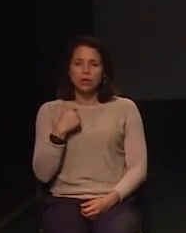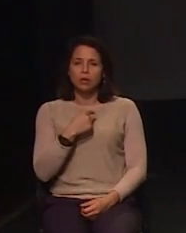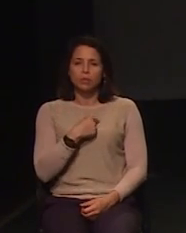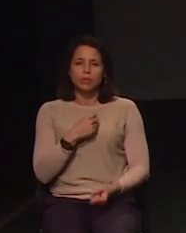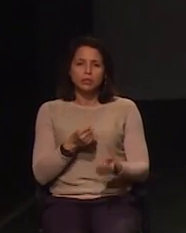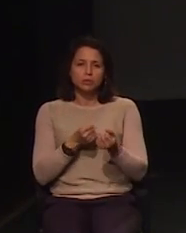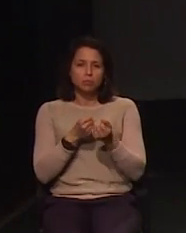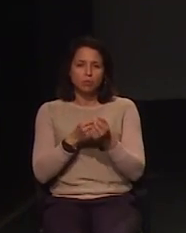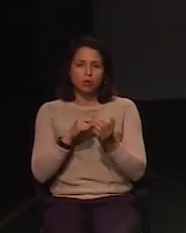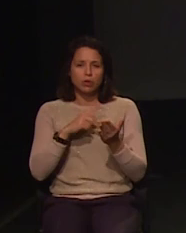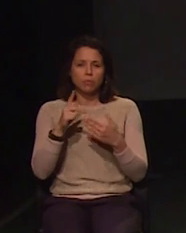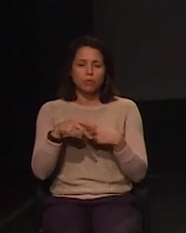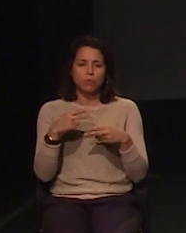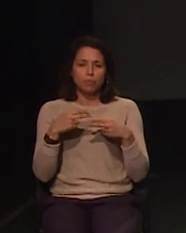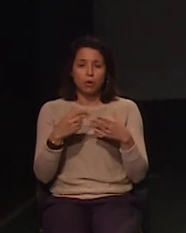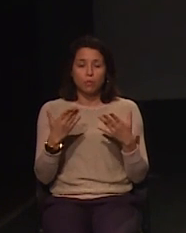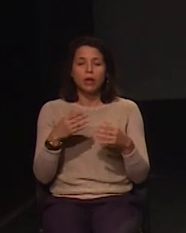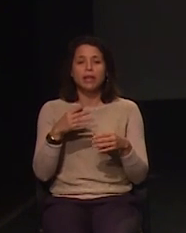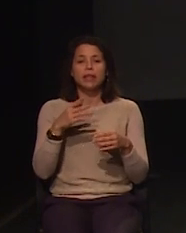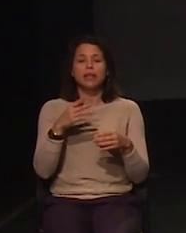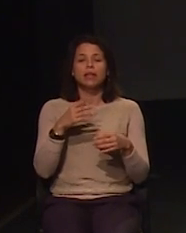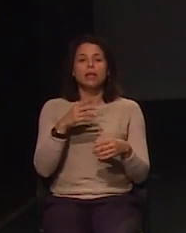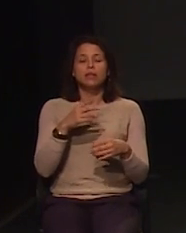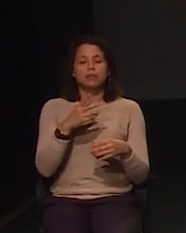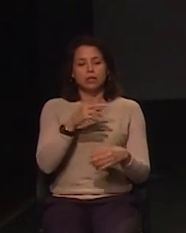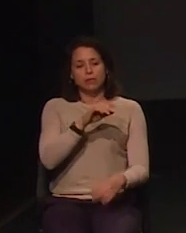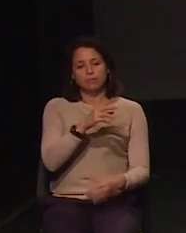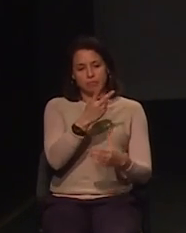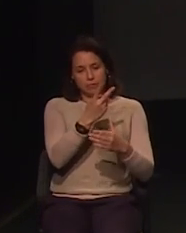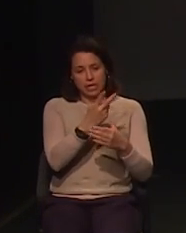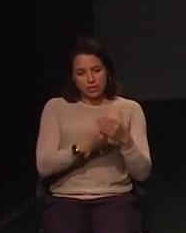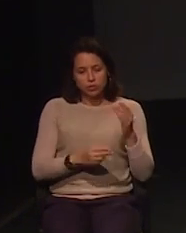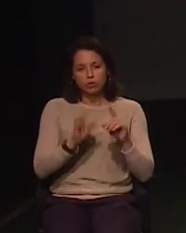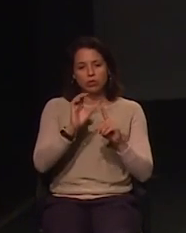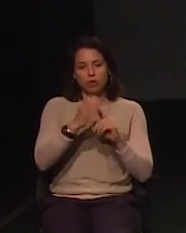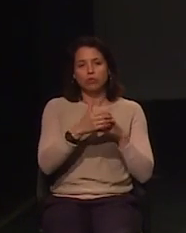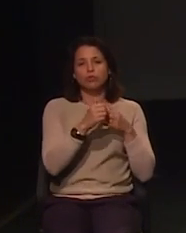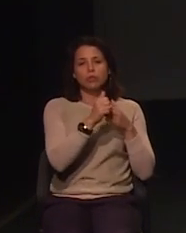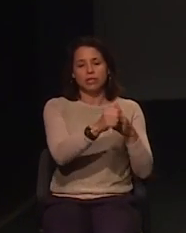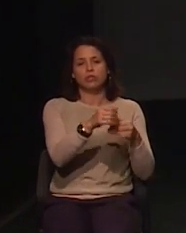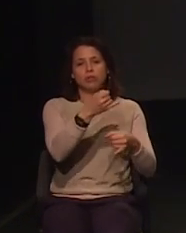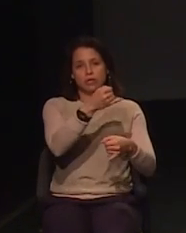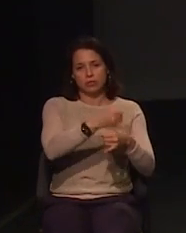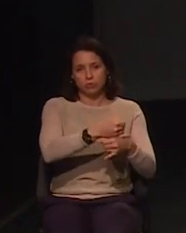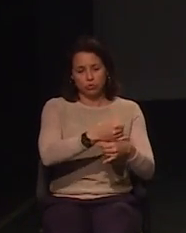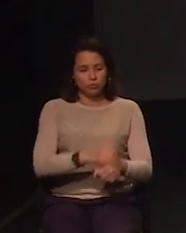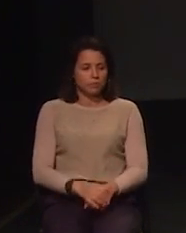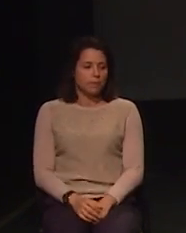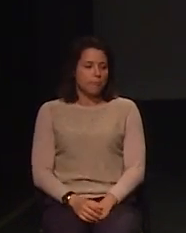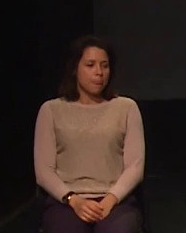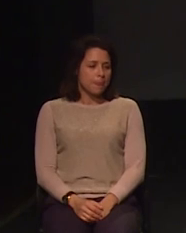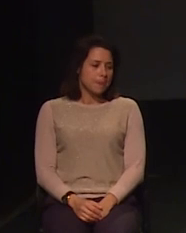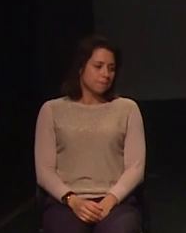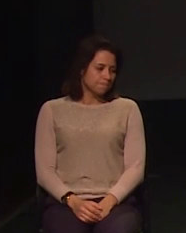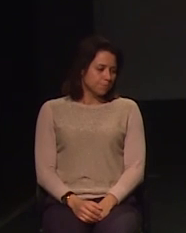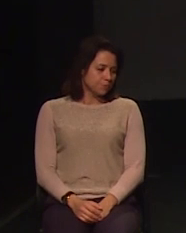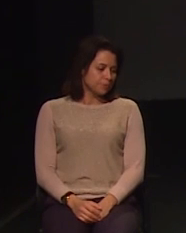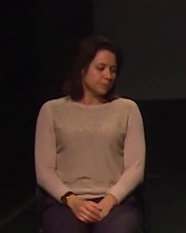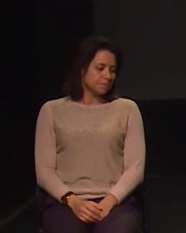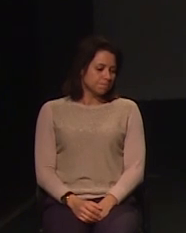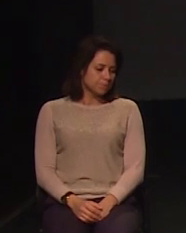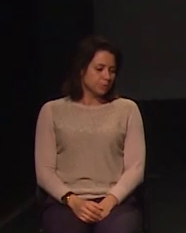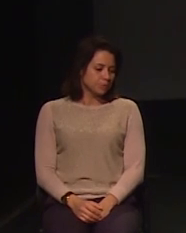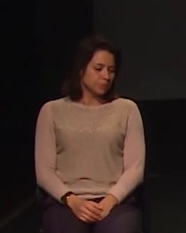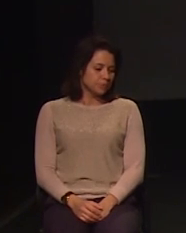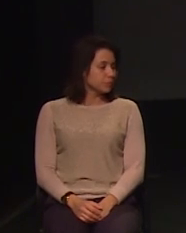Intercultural Leadership Institute. And it's quite brilliant because these are organizations, it's